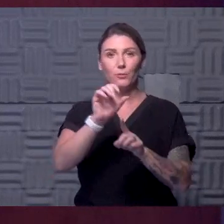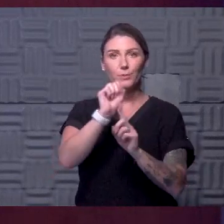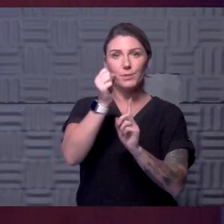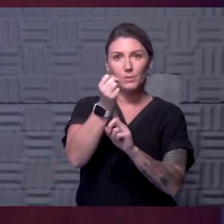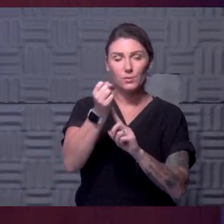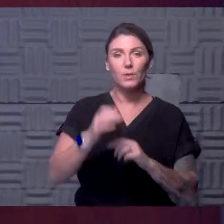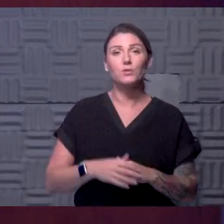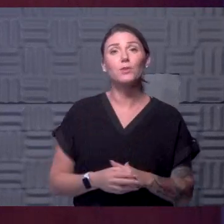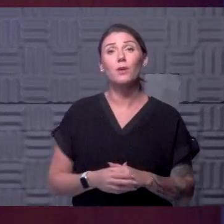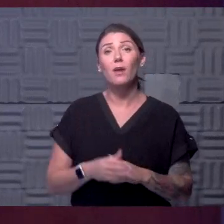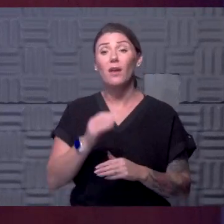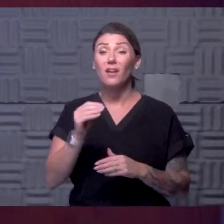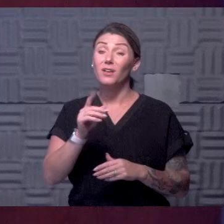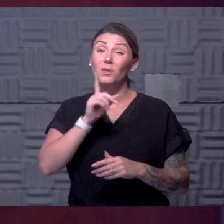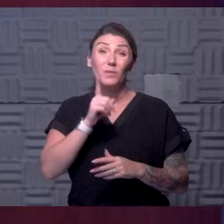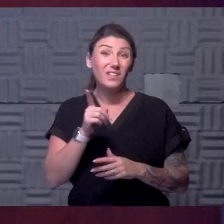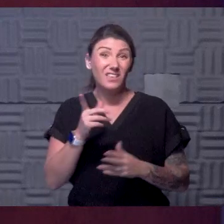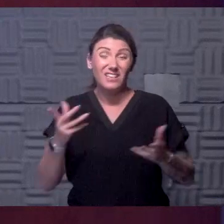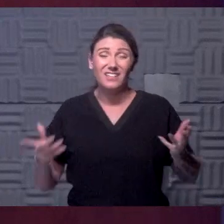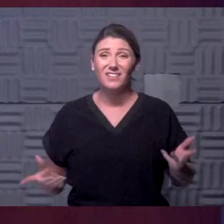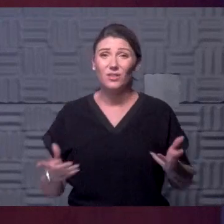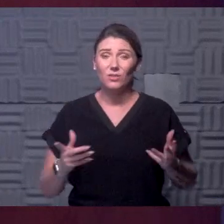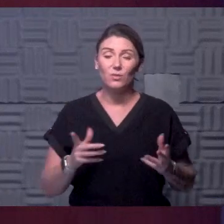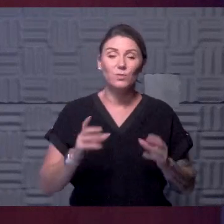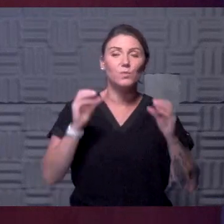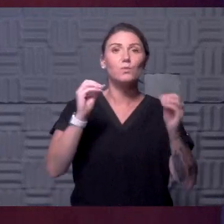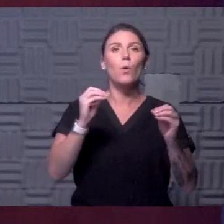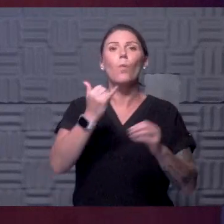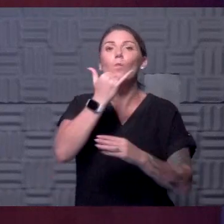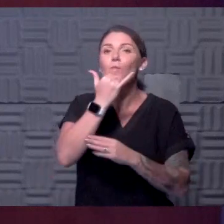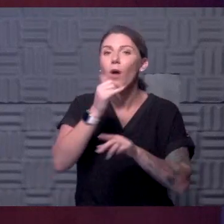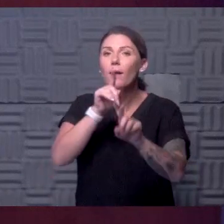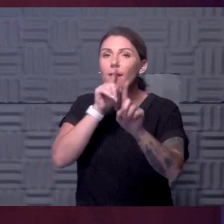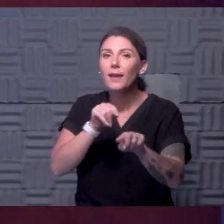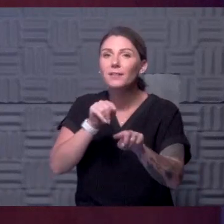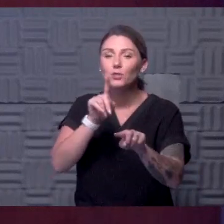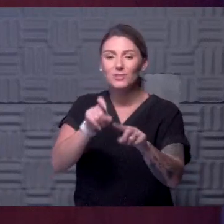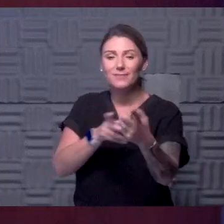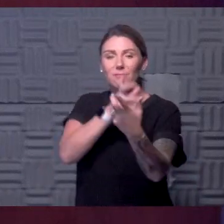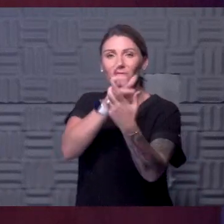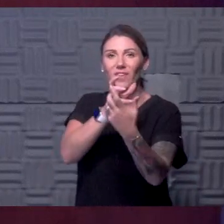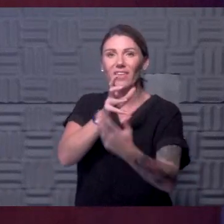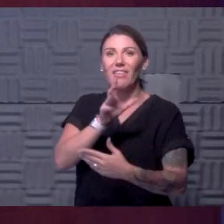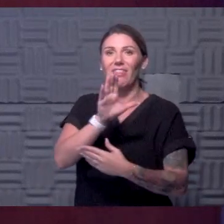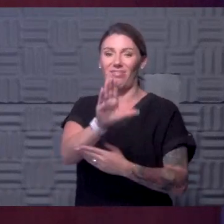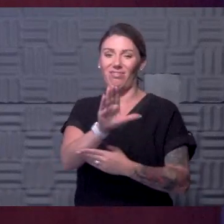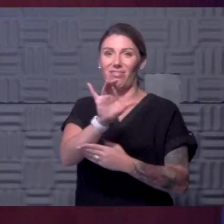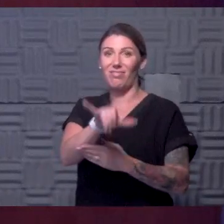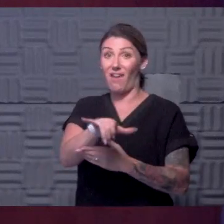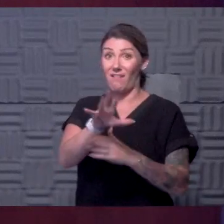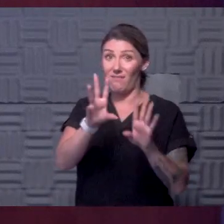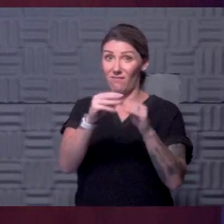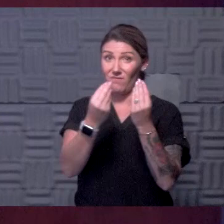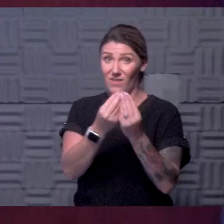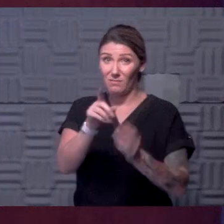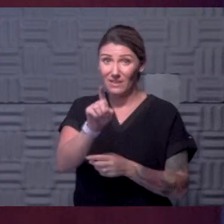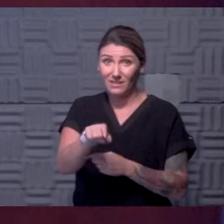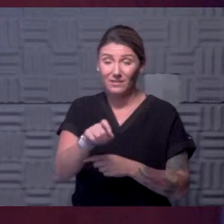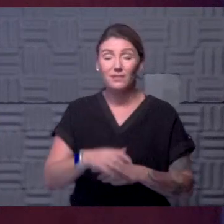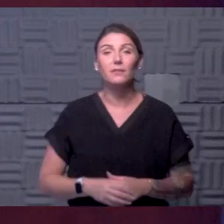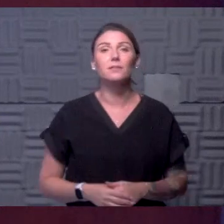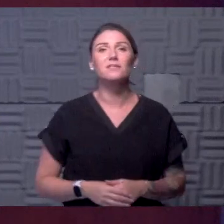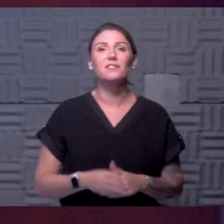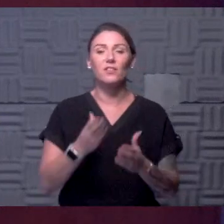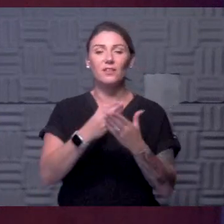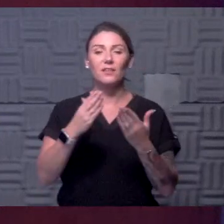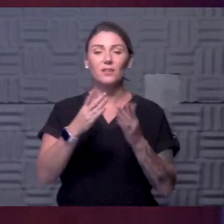situation. And in that setting, there really isn't a wrong answer. It's got to fit what that family needs. I do think there's the